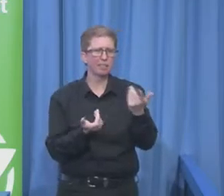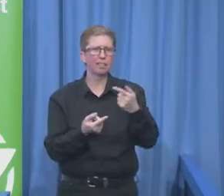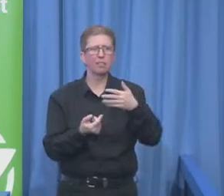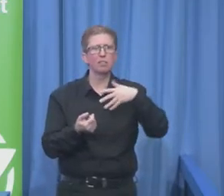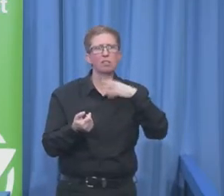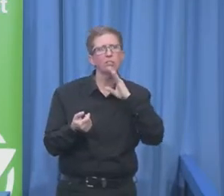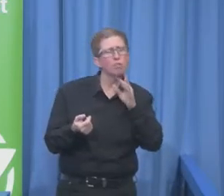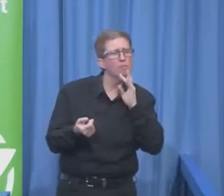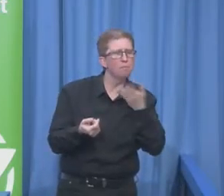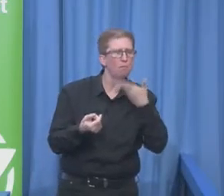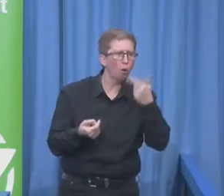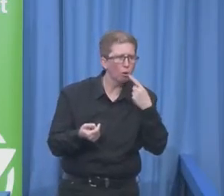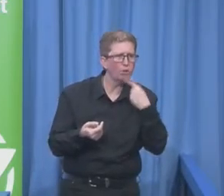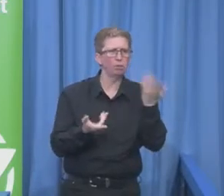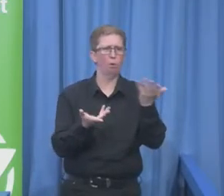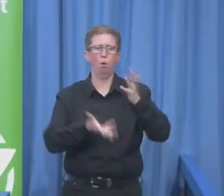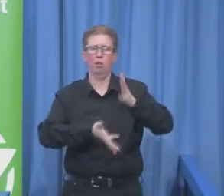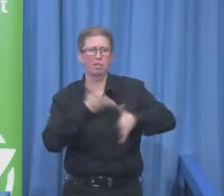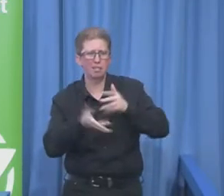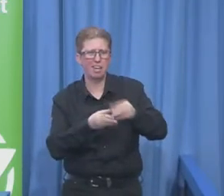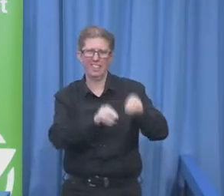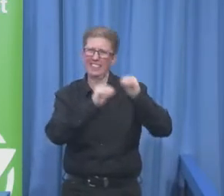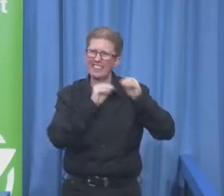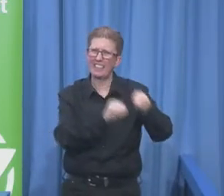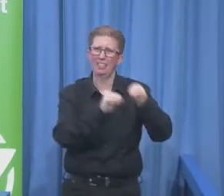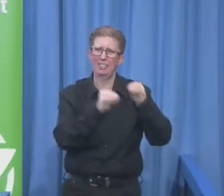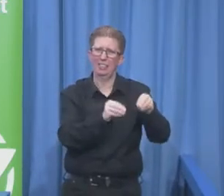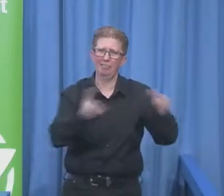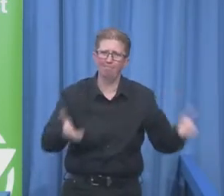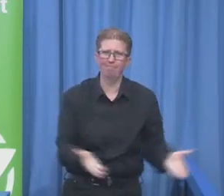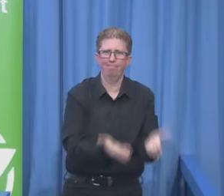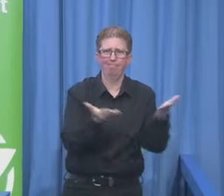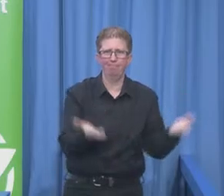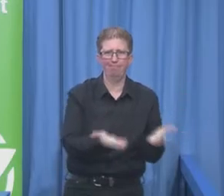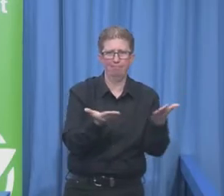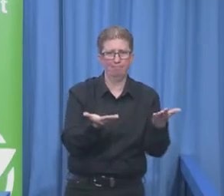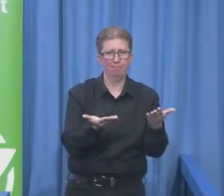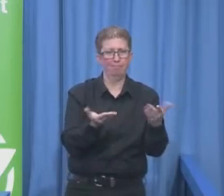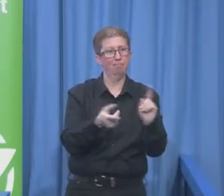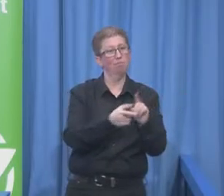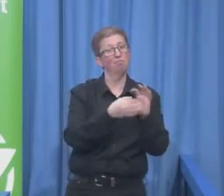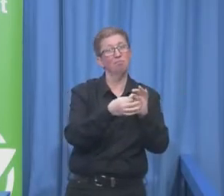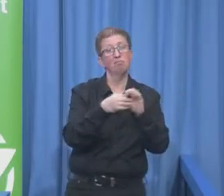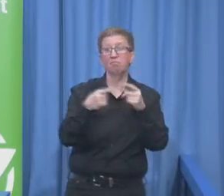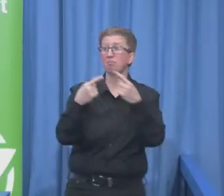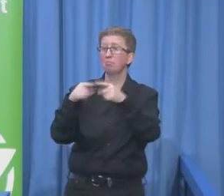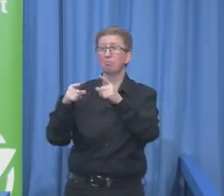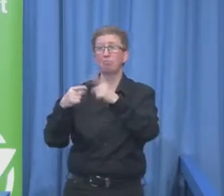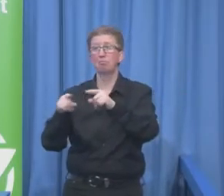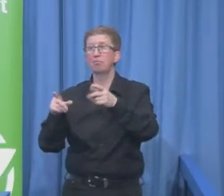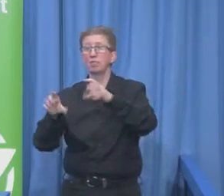of different countries. So with the train and hire program, we've